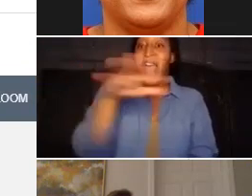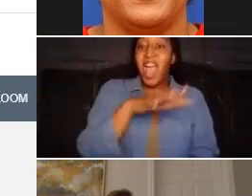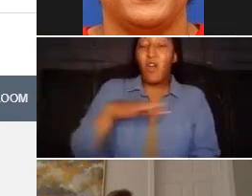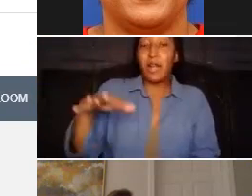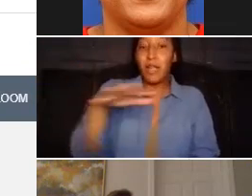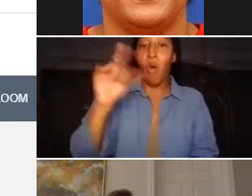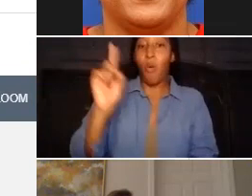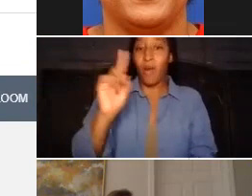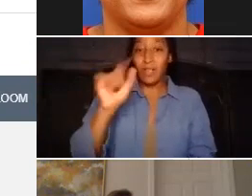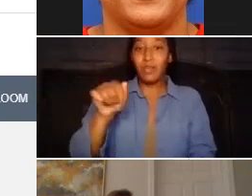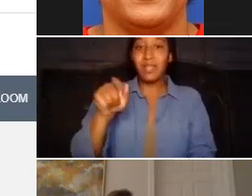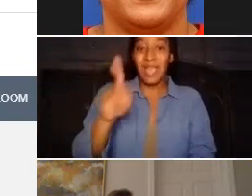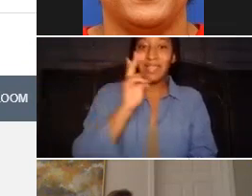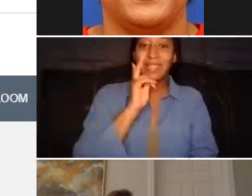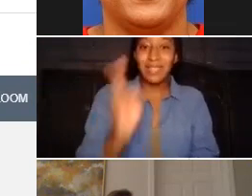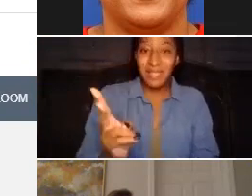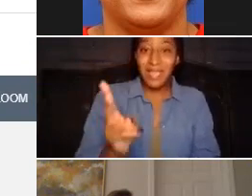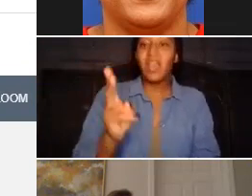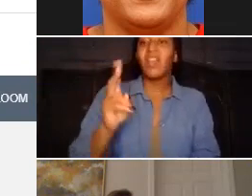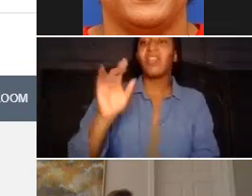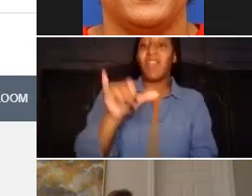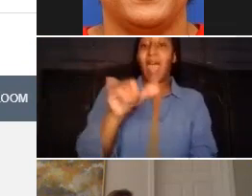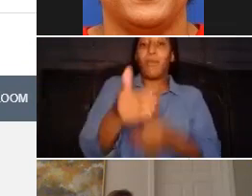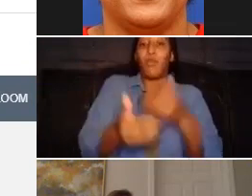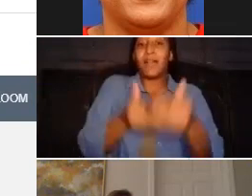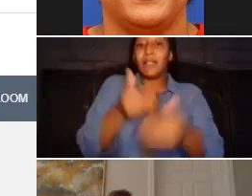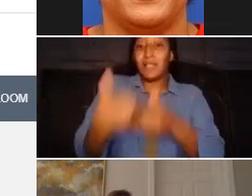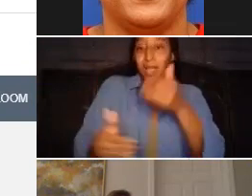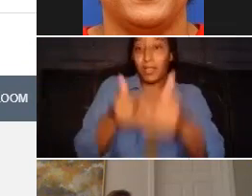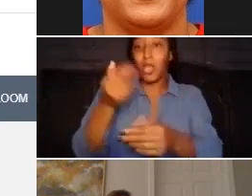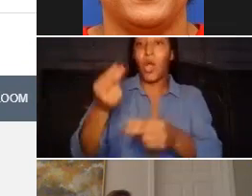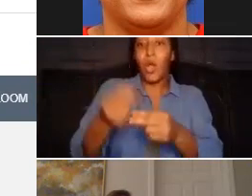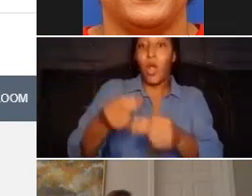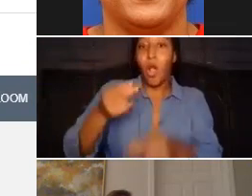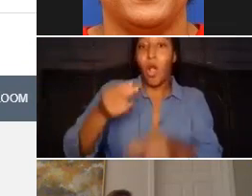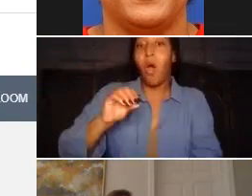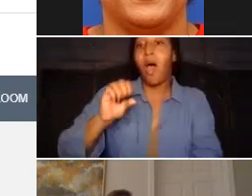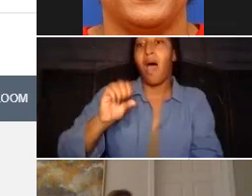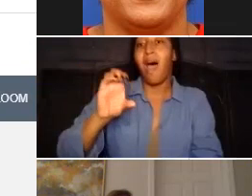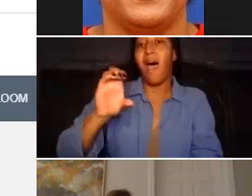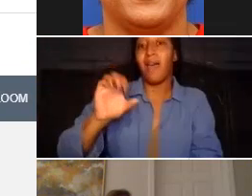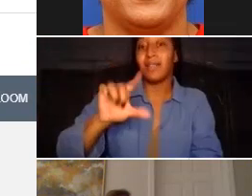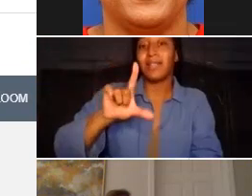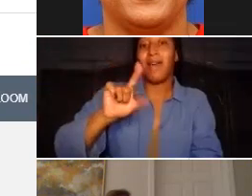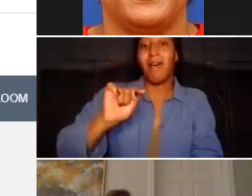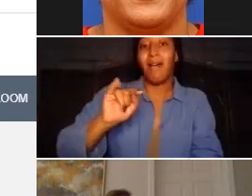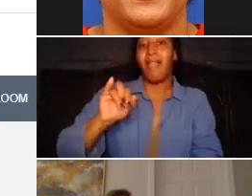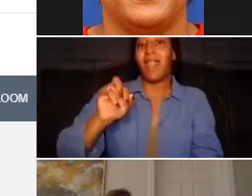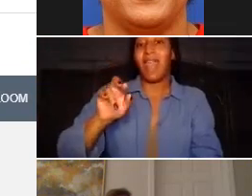oscillate out of a restricted area, or then the solid material shatters,